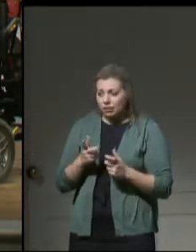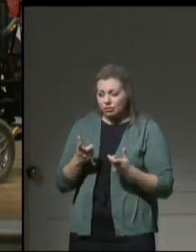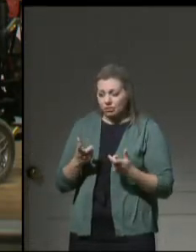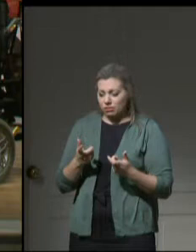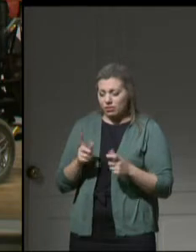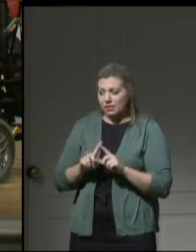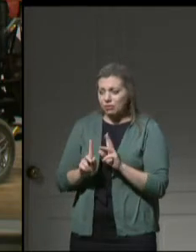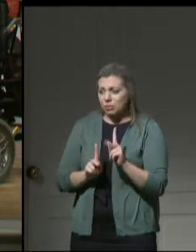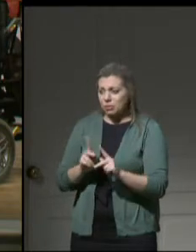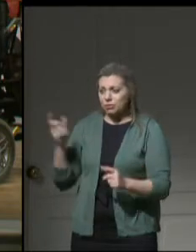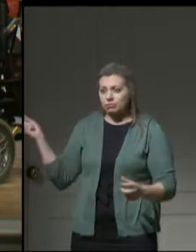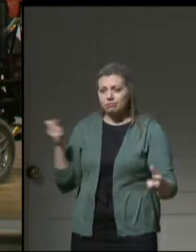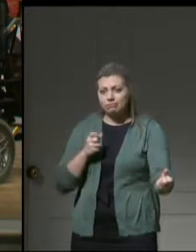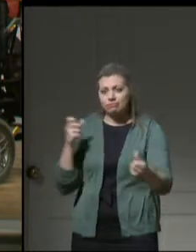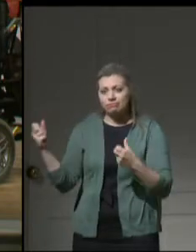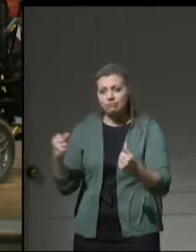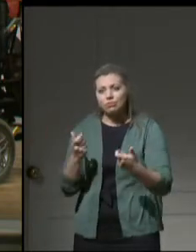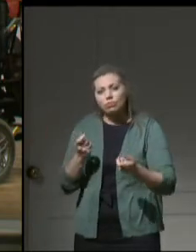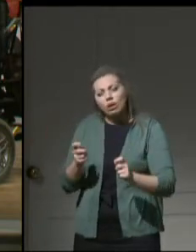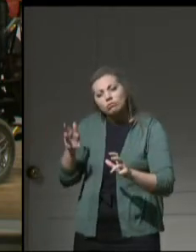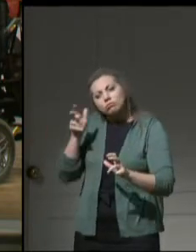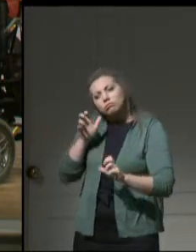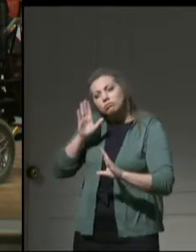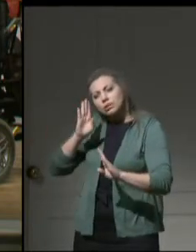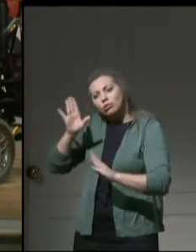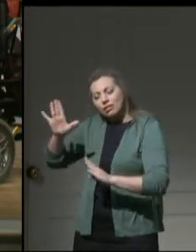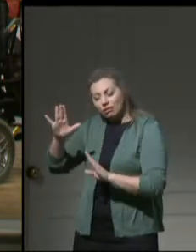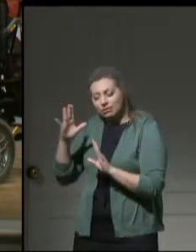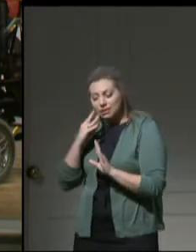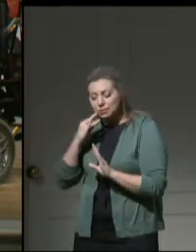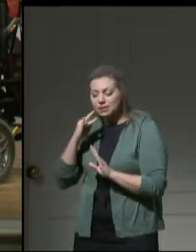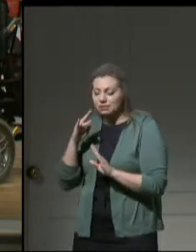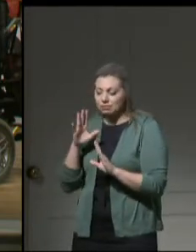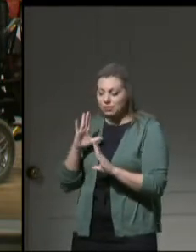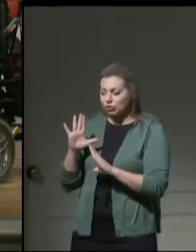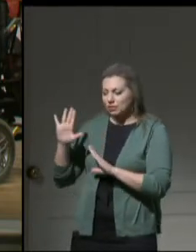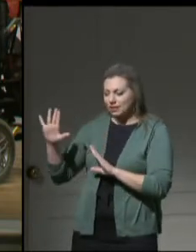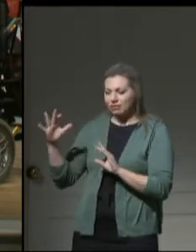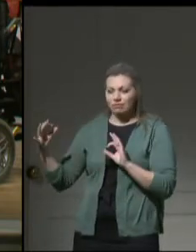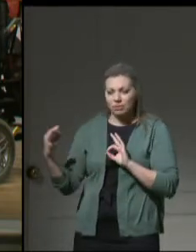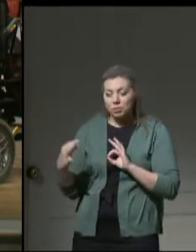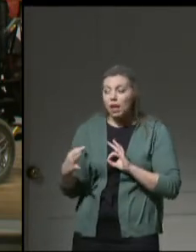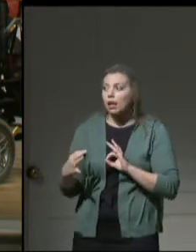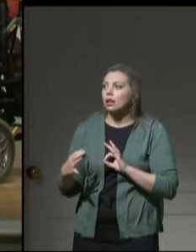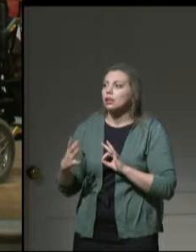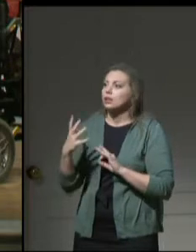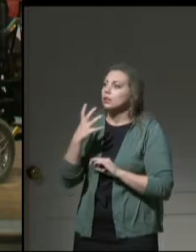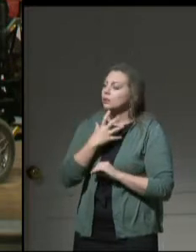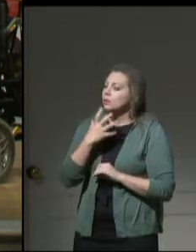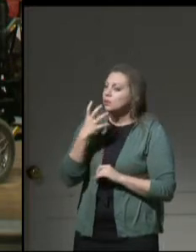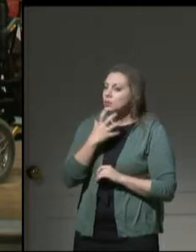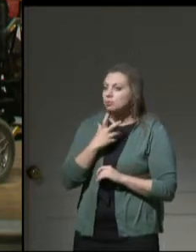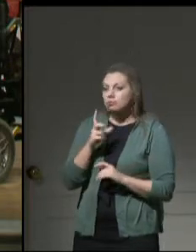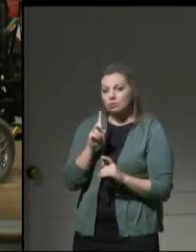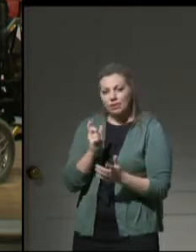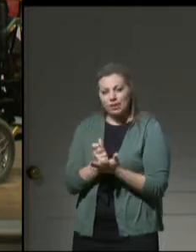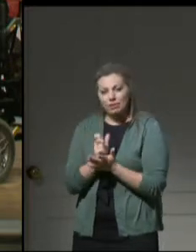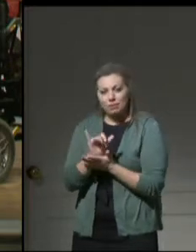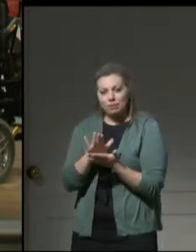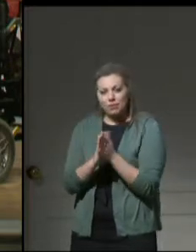and really listening to the kinds of experiences that they have and the feedback that they have to share is just going to make whatever you're doing a little bit